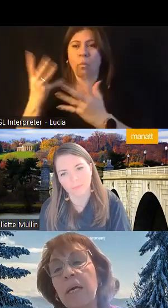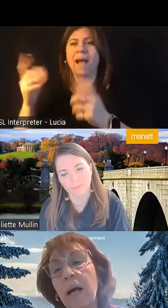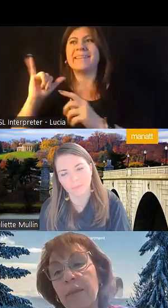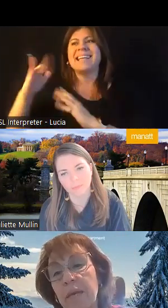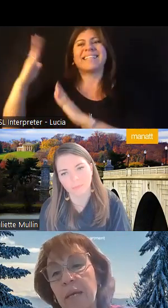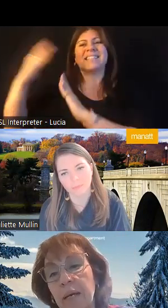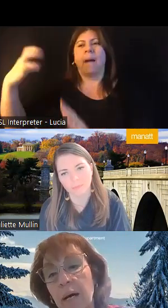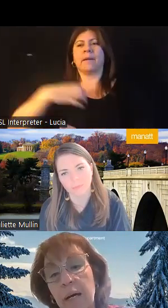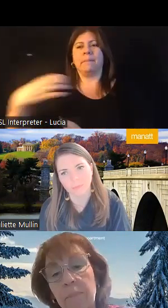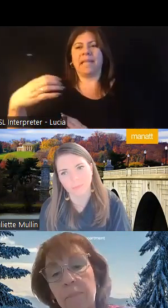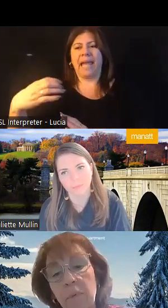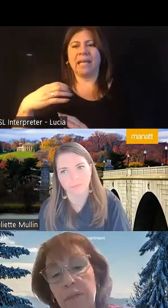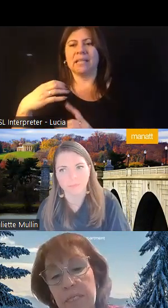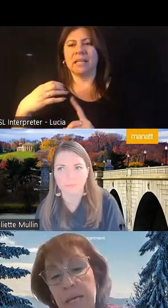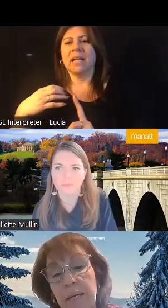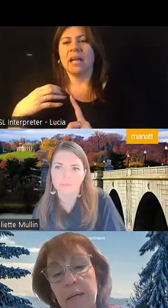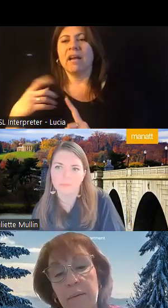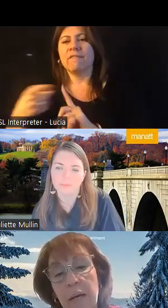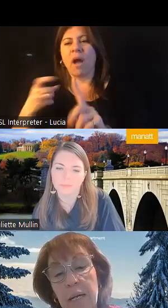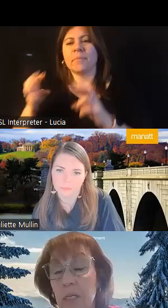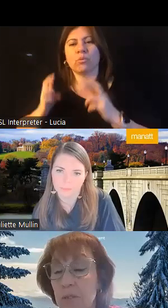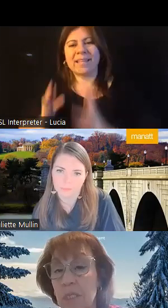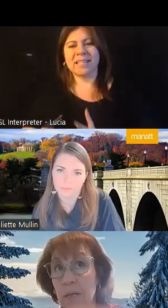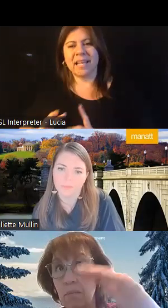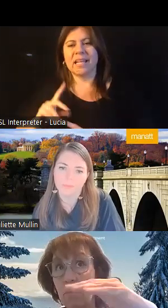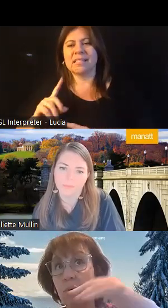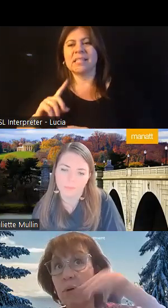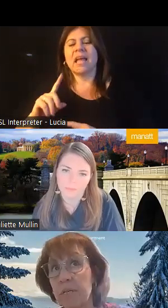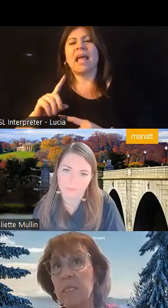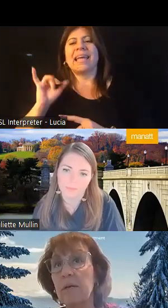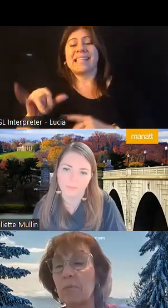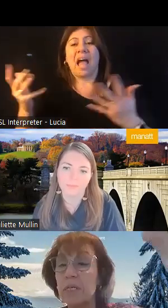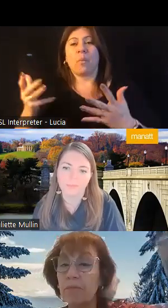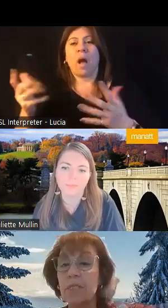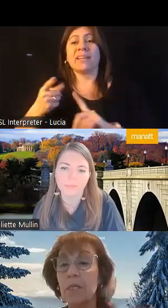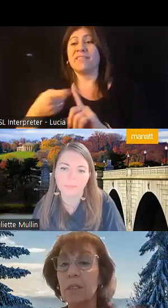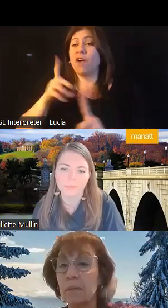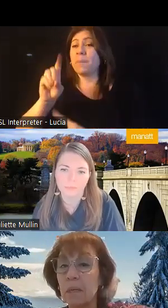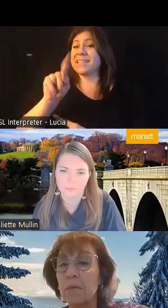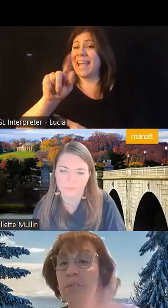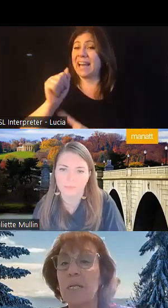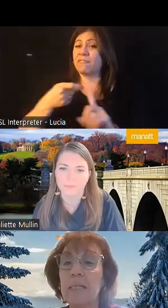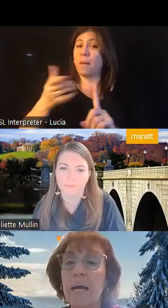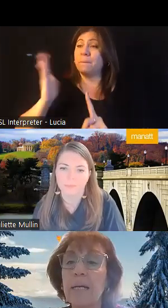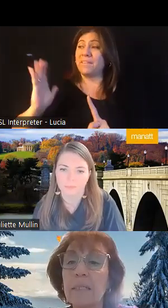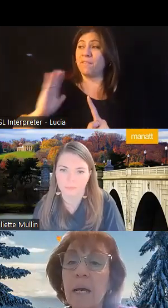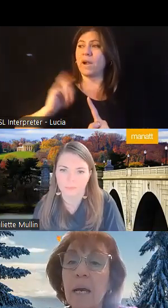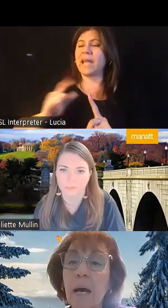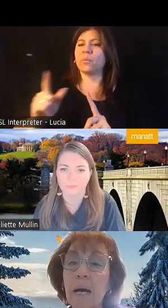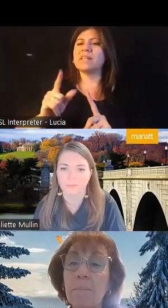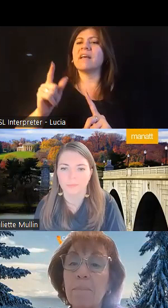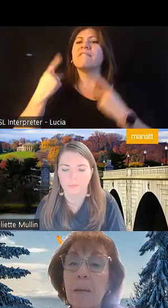so I think with the data, it previously was physical abuse and